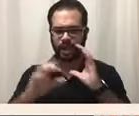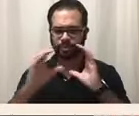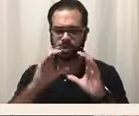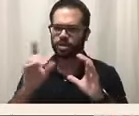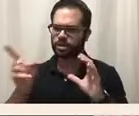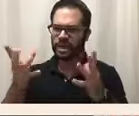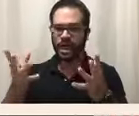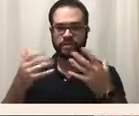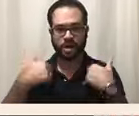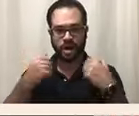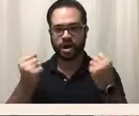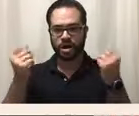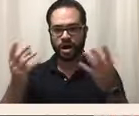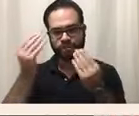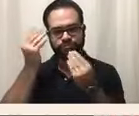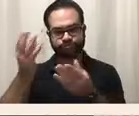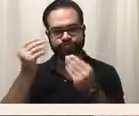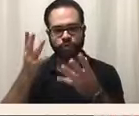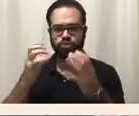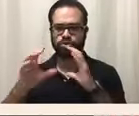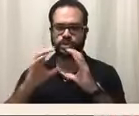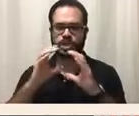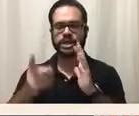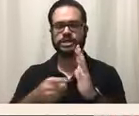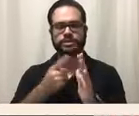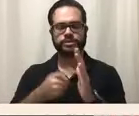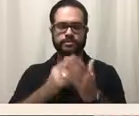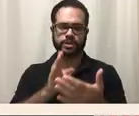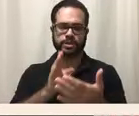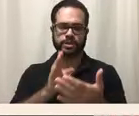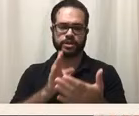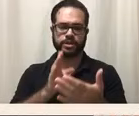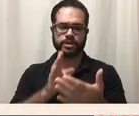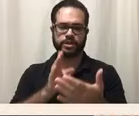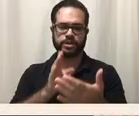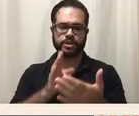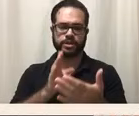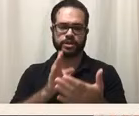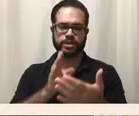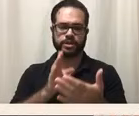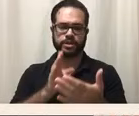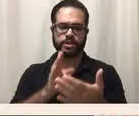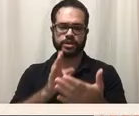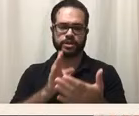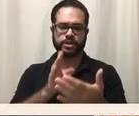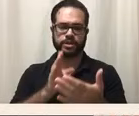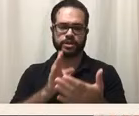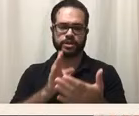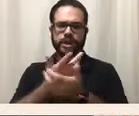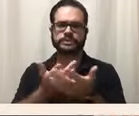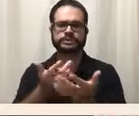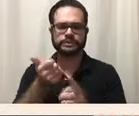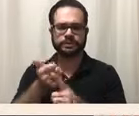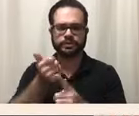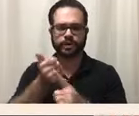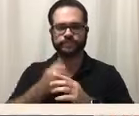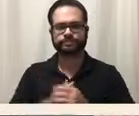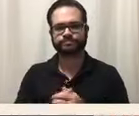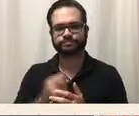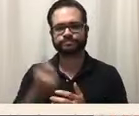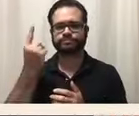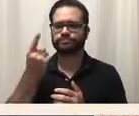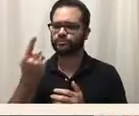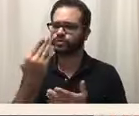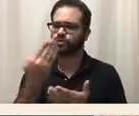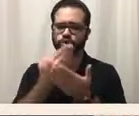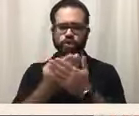communicate, and oftentimes music gives them a lot of tools to express themselves. This is a great way to